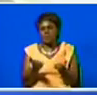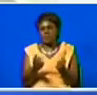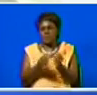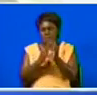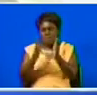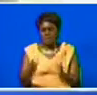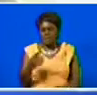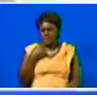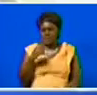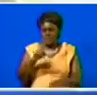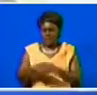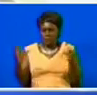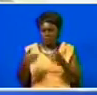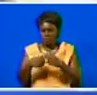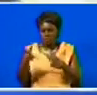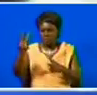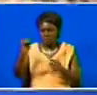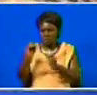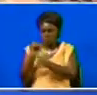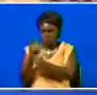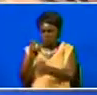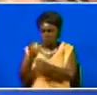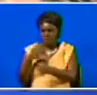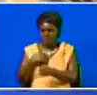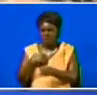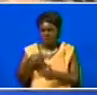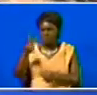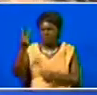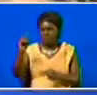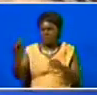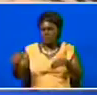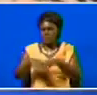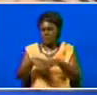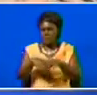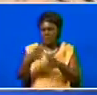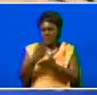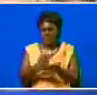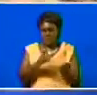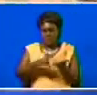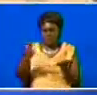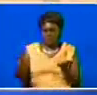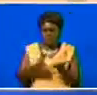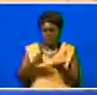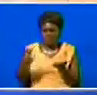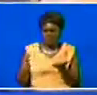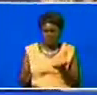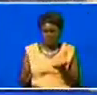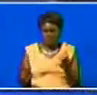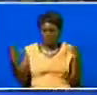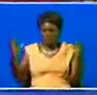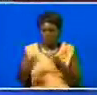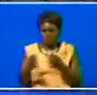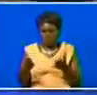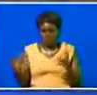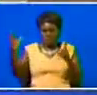leader, says when the group started in 2012, it had a total of 20 members, but some pulled out after a rocky start. The group has